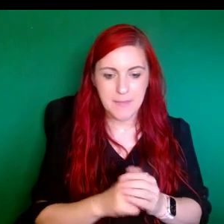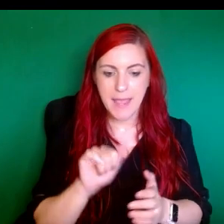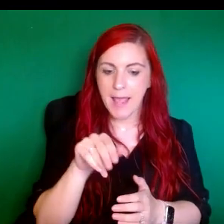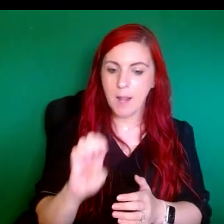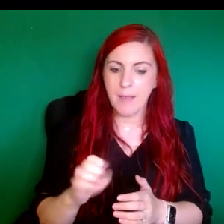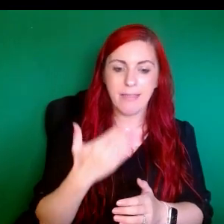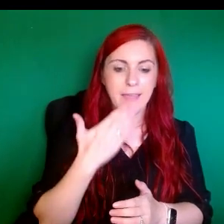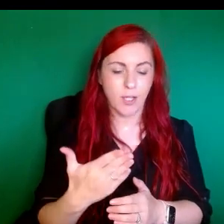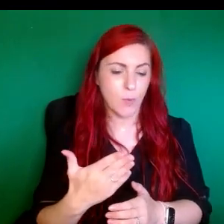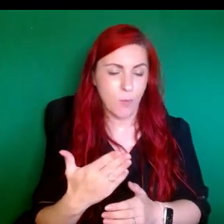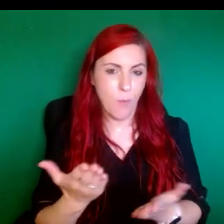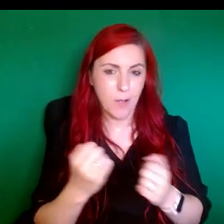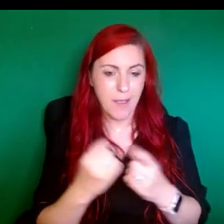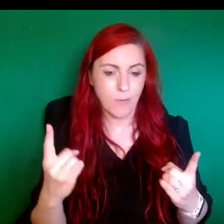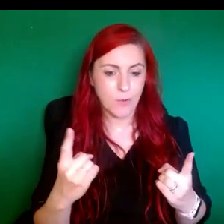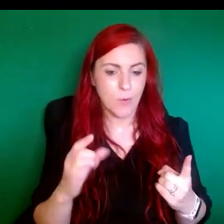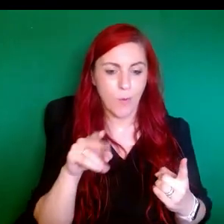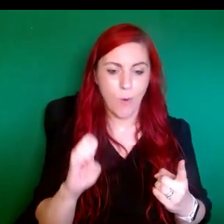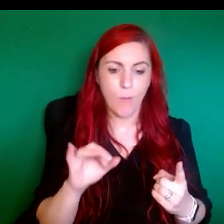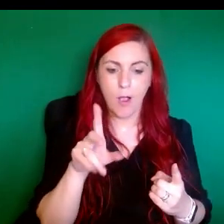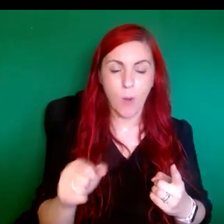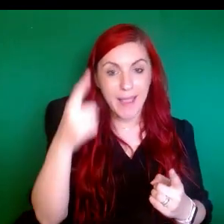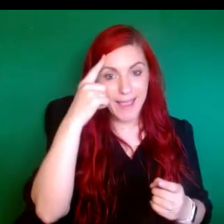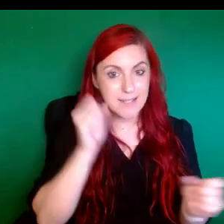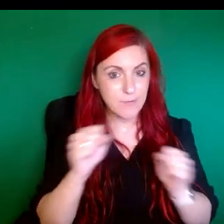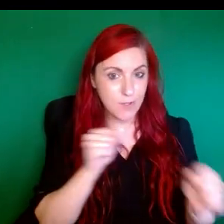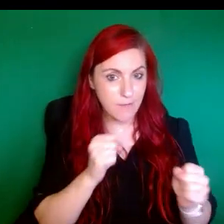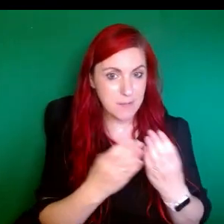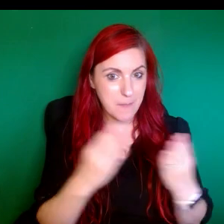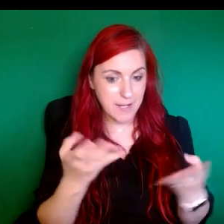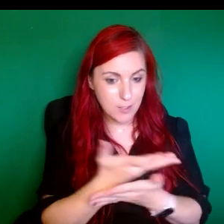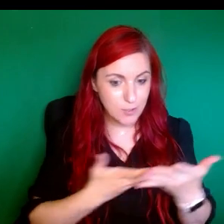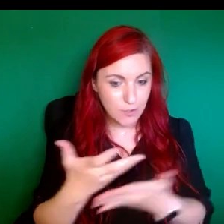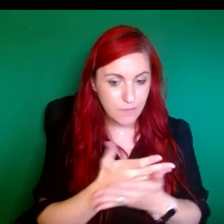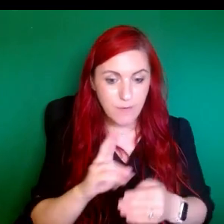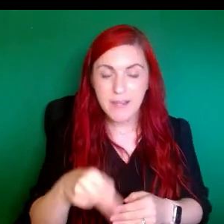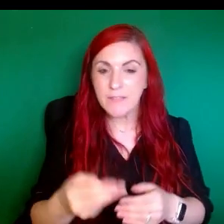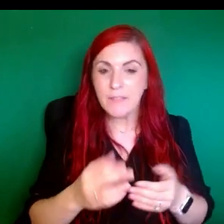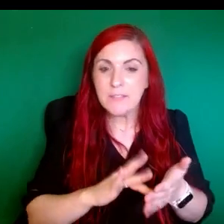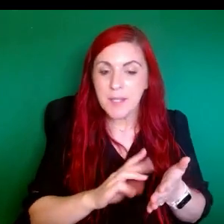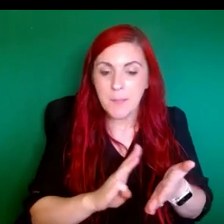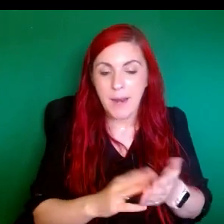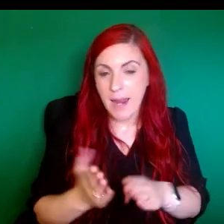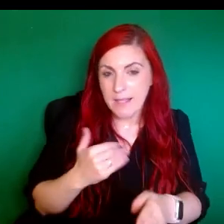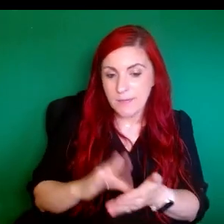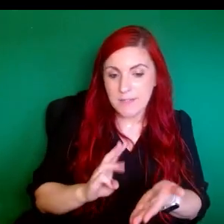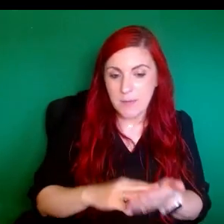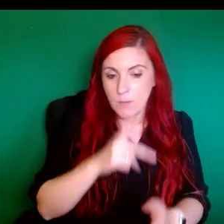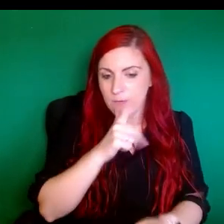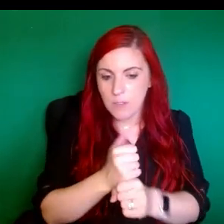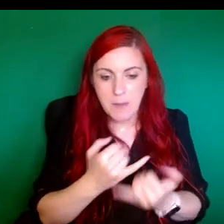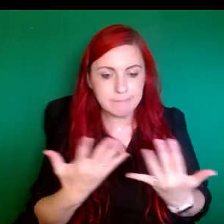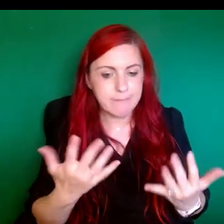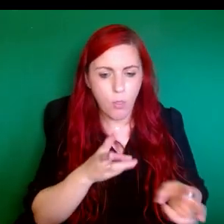panel discussion. For the last 15 minutes or so, we have heard about the work of COPE Galway. Something that really stands out is